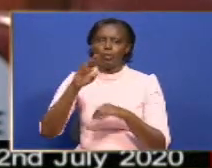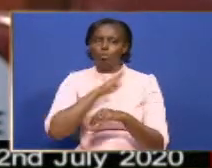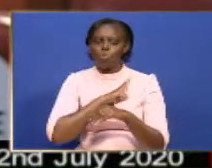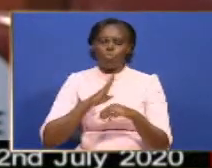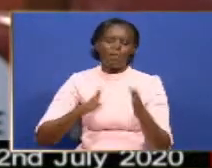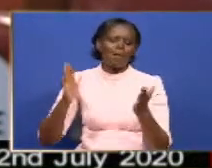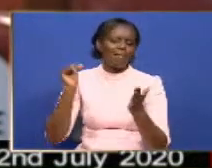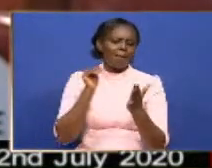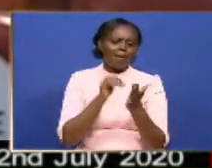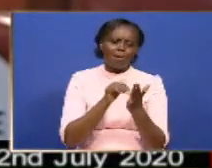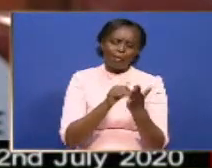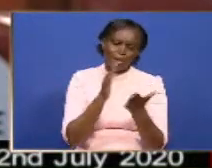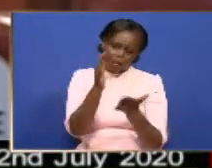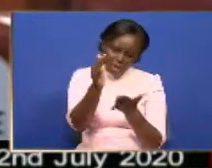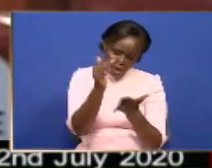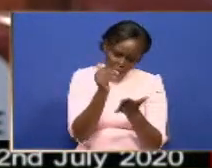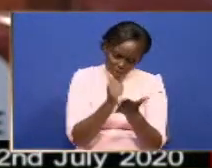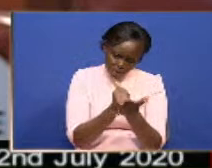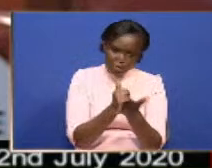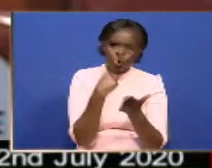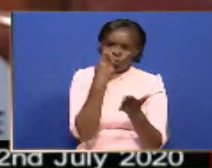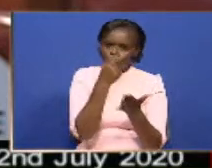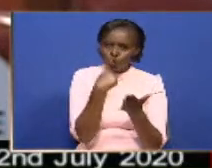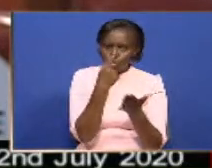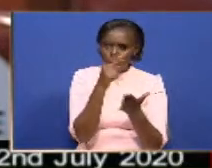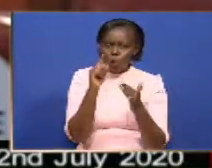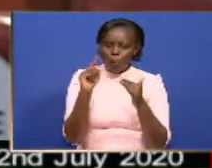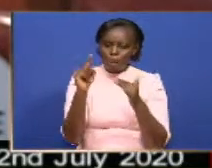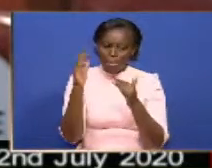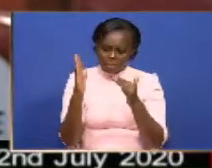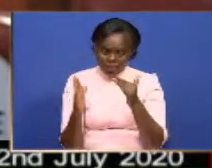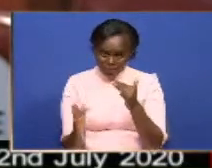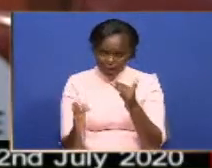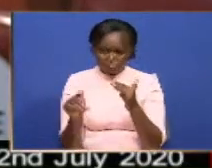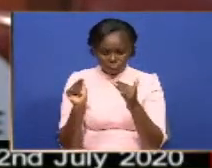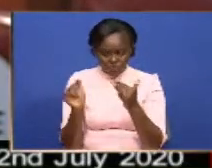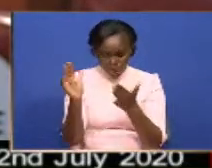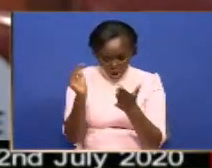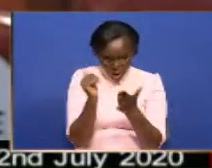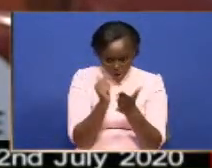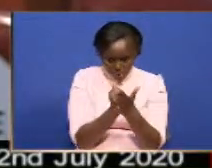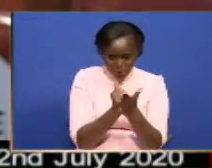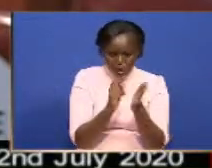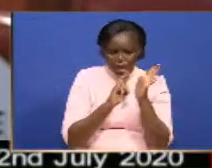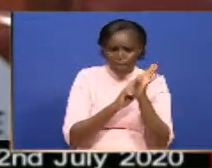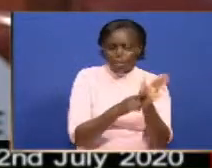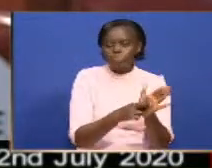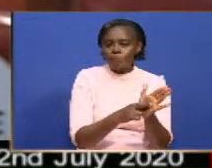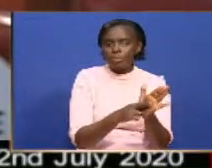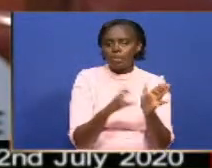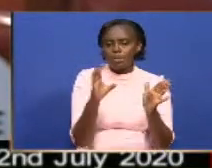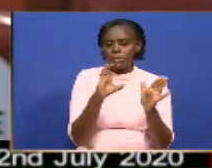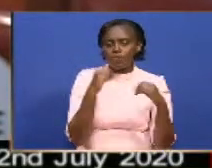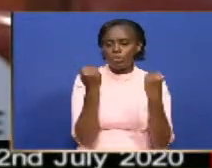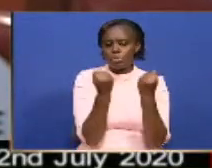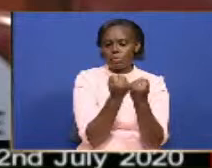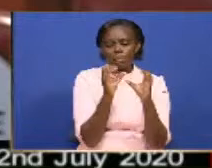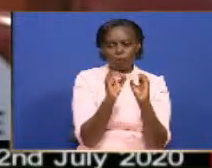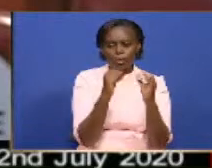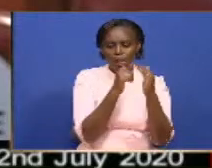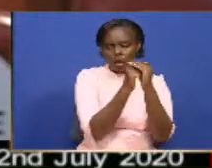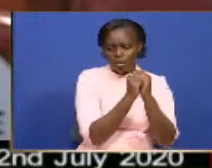solely appointed by the minister, and you do not get any representation from the civil society, the